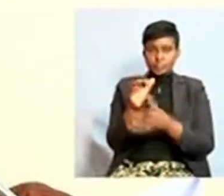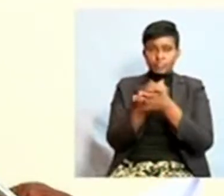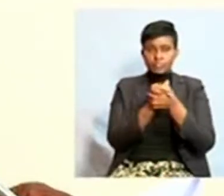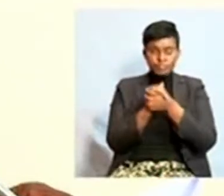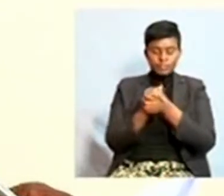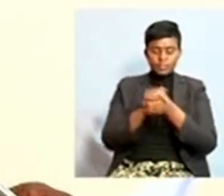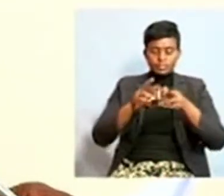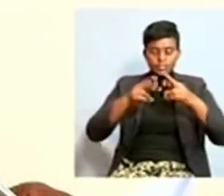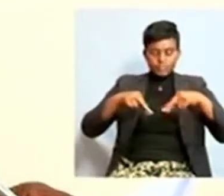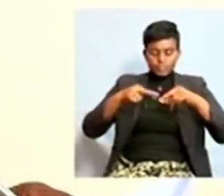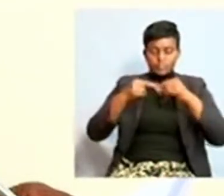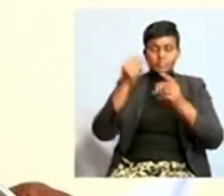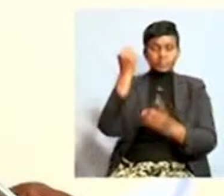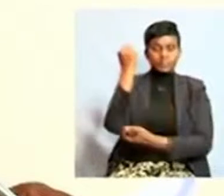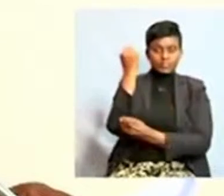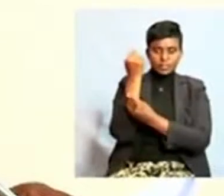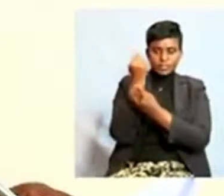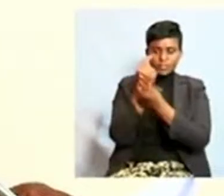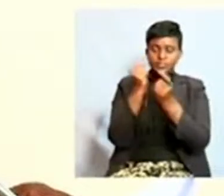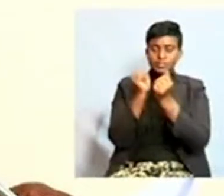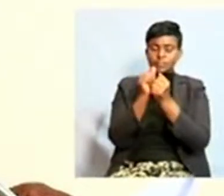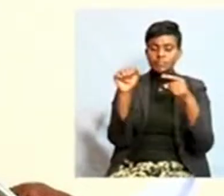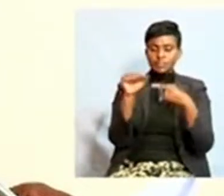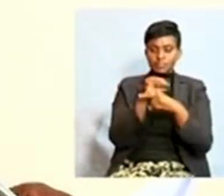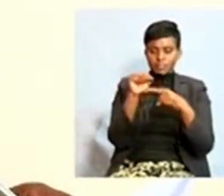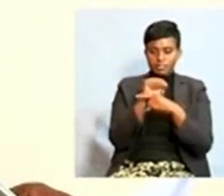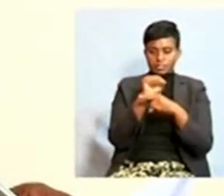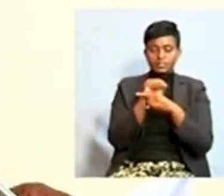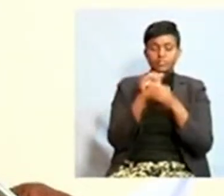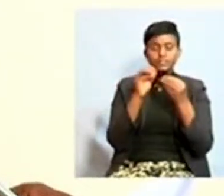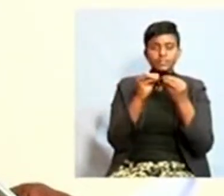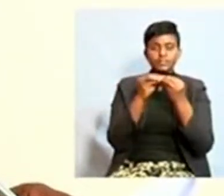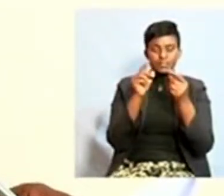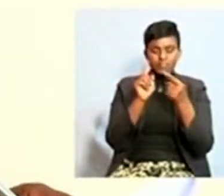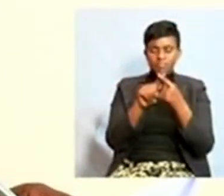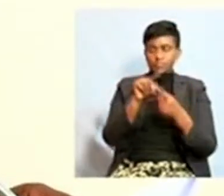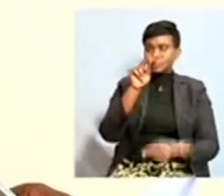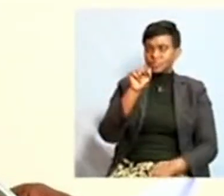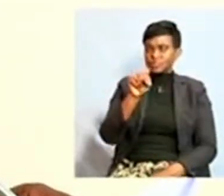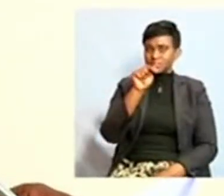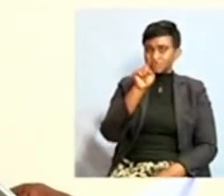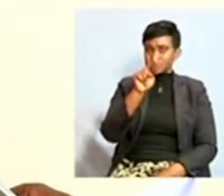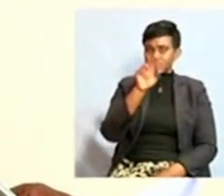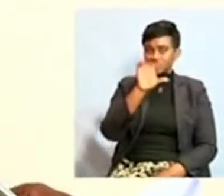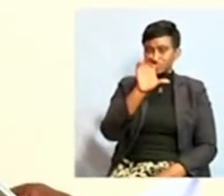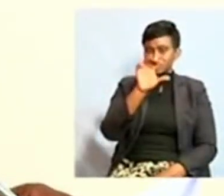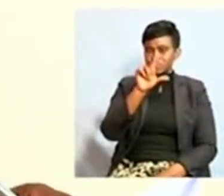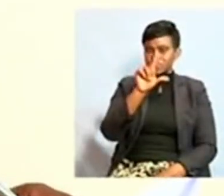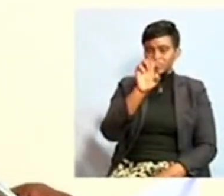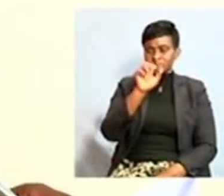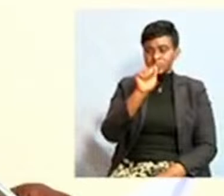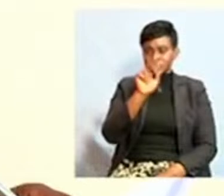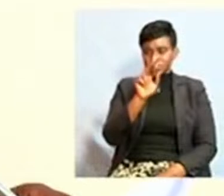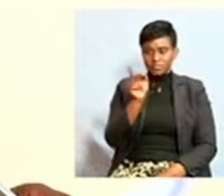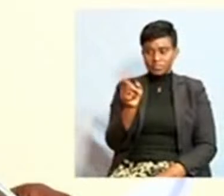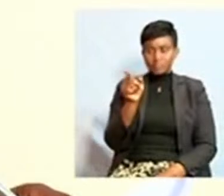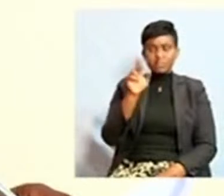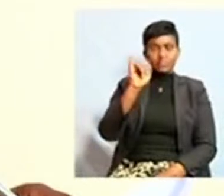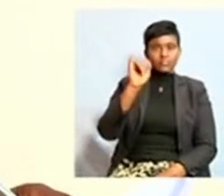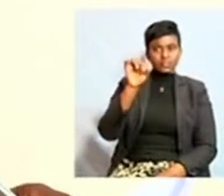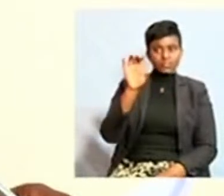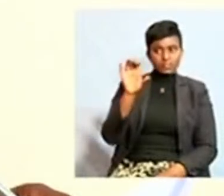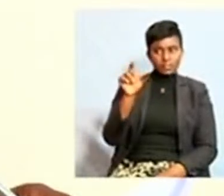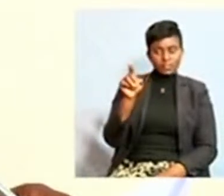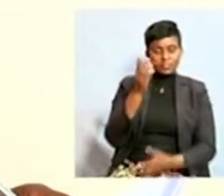Research, Development and Training related to nuclear science and technology, IDC recommends